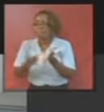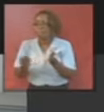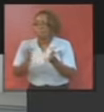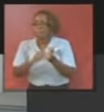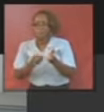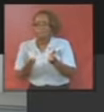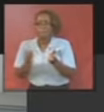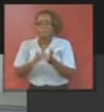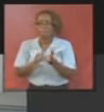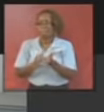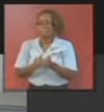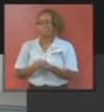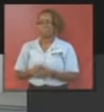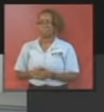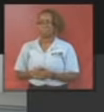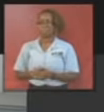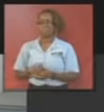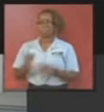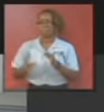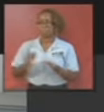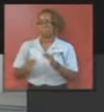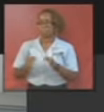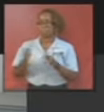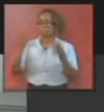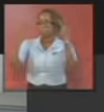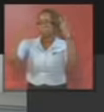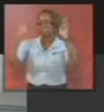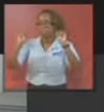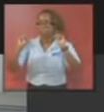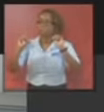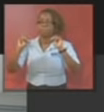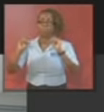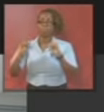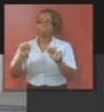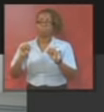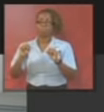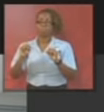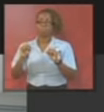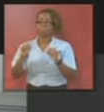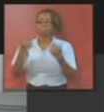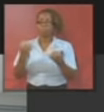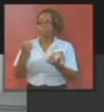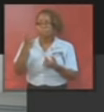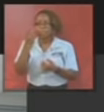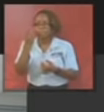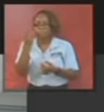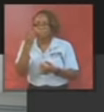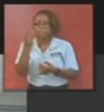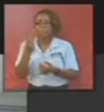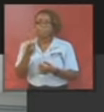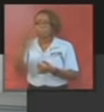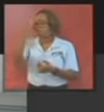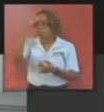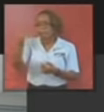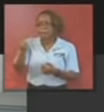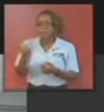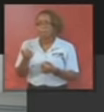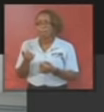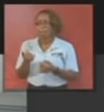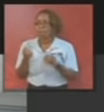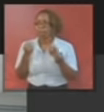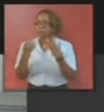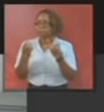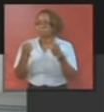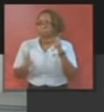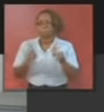ministry side, you all have an explanation for why it is that we're now seeing so many people choose to gather in large numbers. I mean,